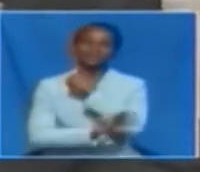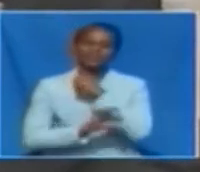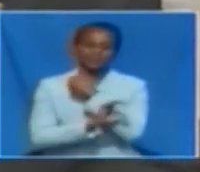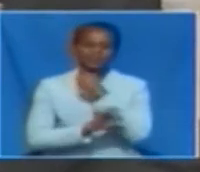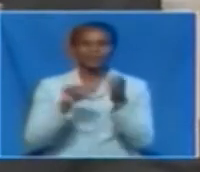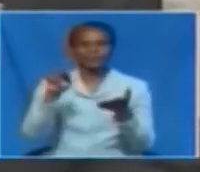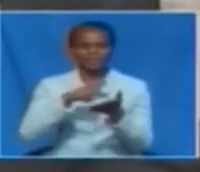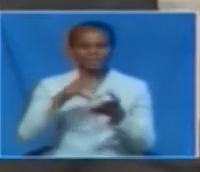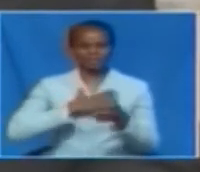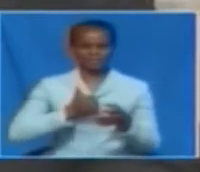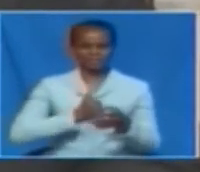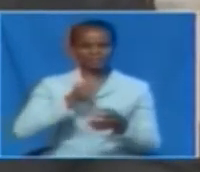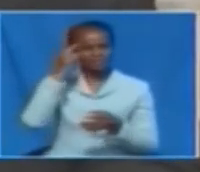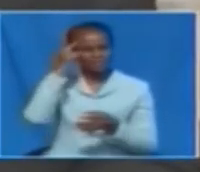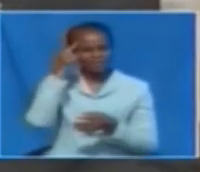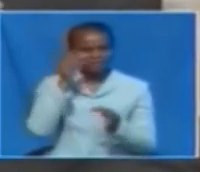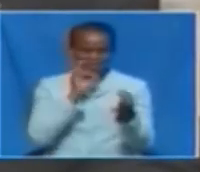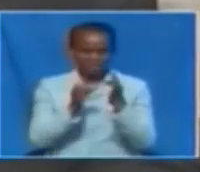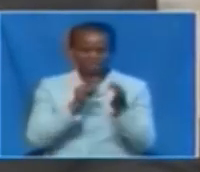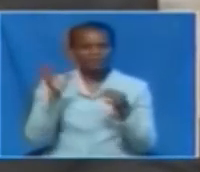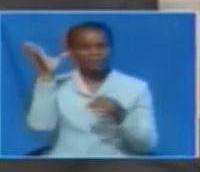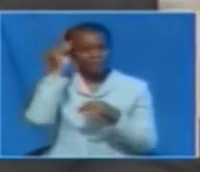So I think that if I had not experienced what